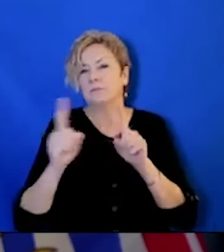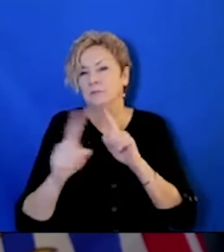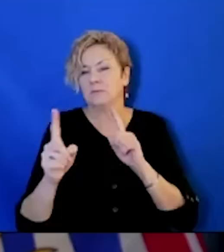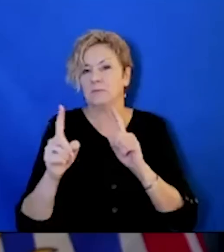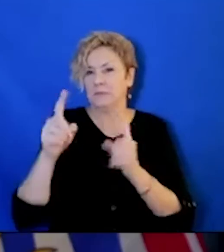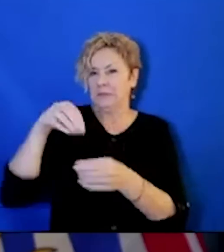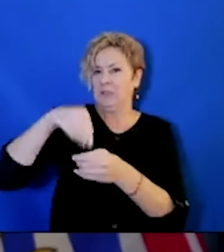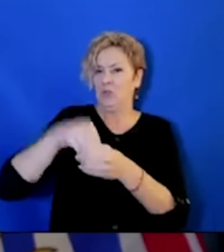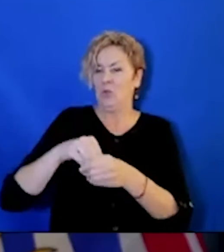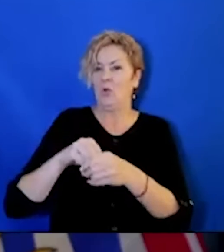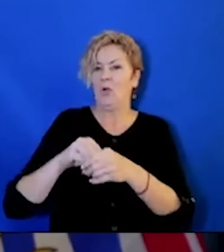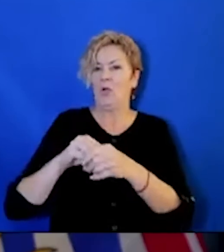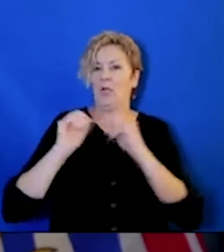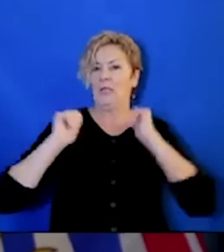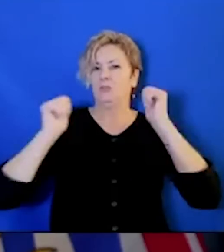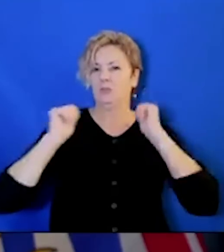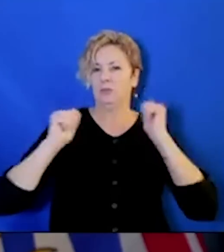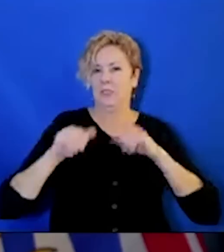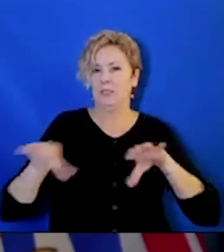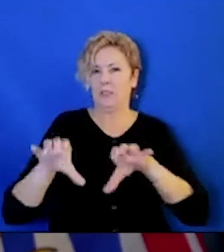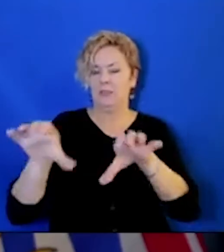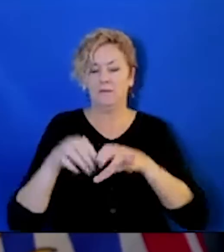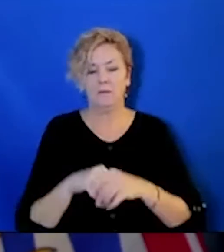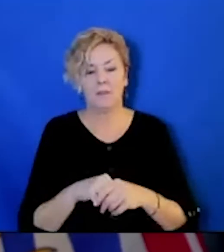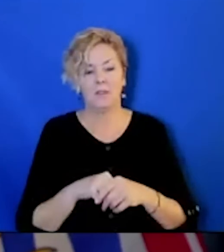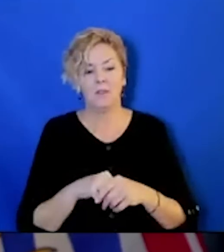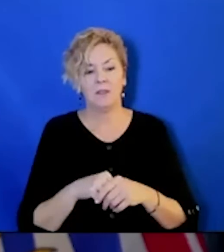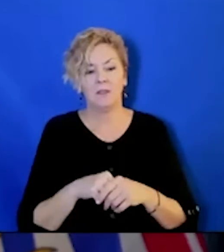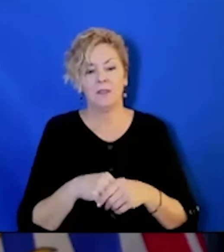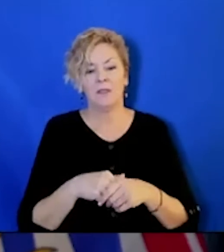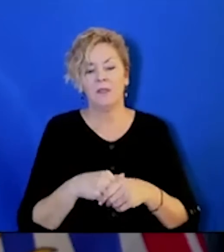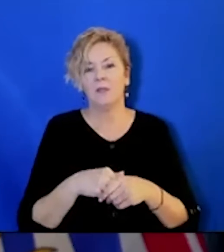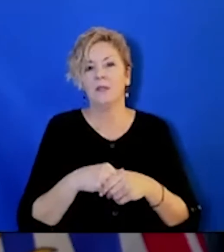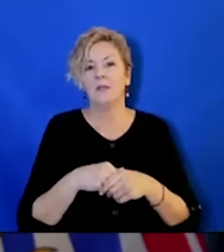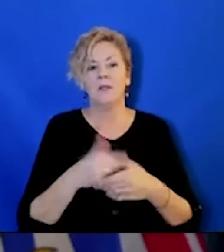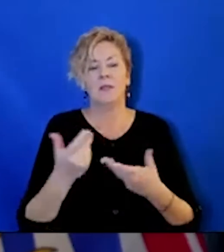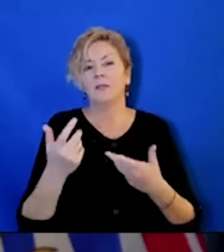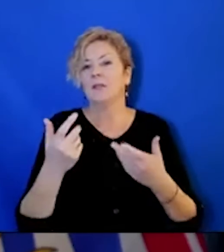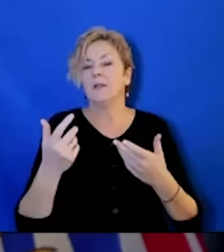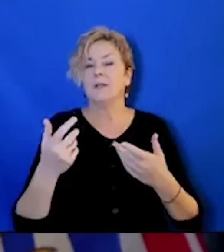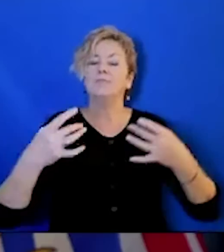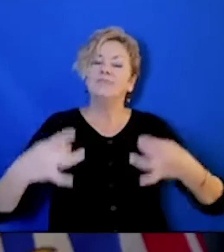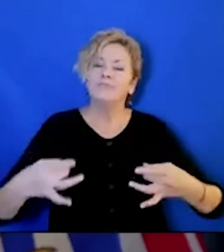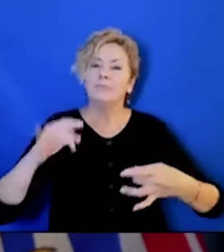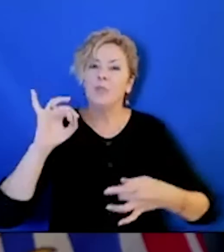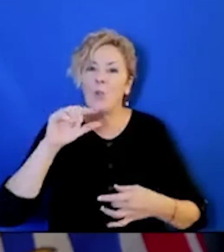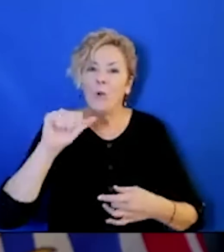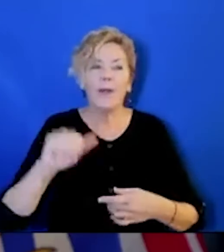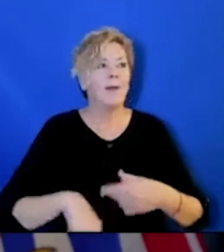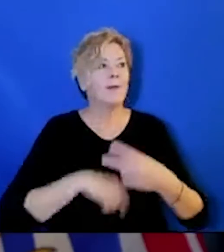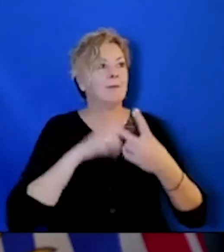guidance and safety requirements that we have had in place for spin studios and yoga studios and group activities within